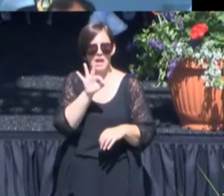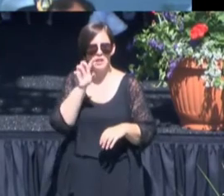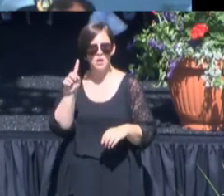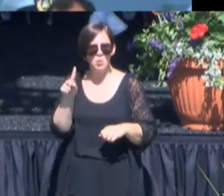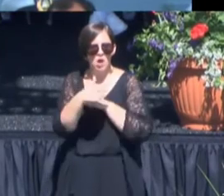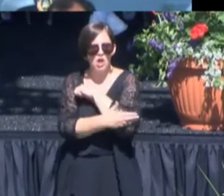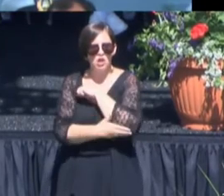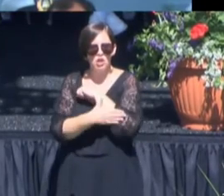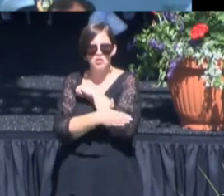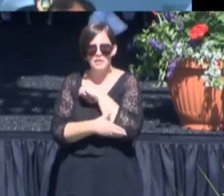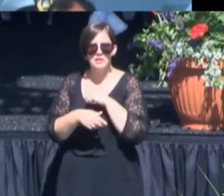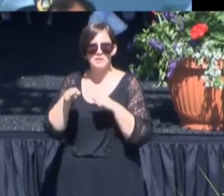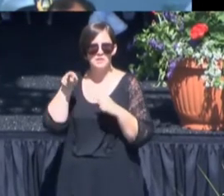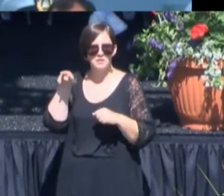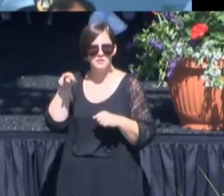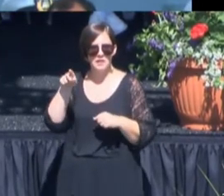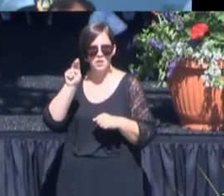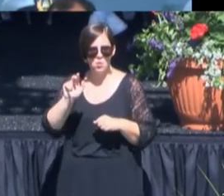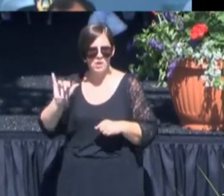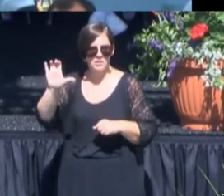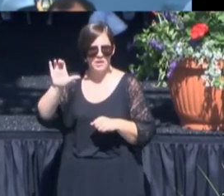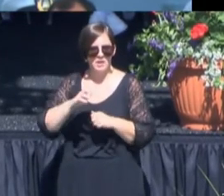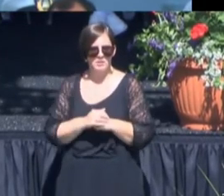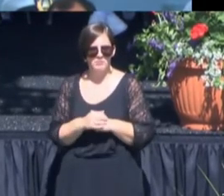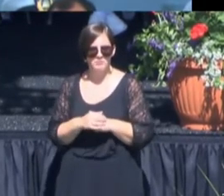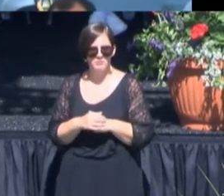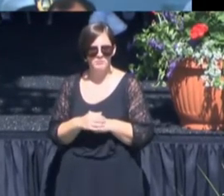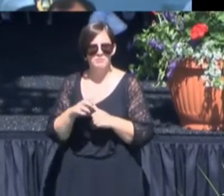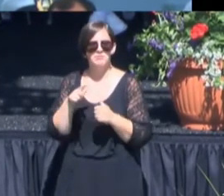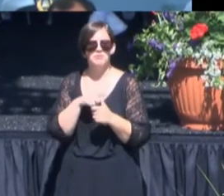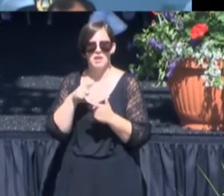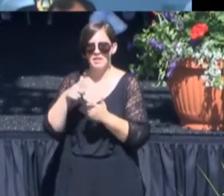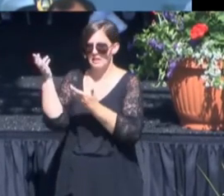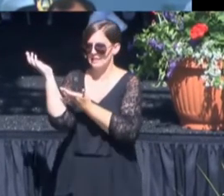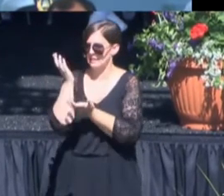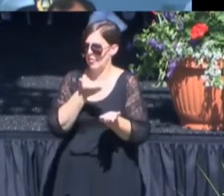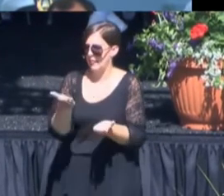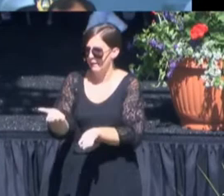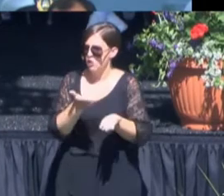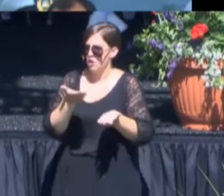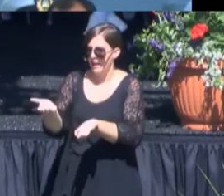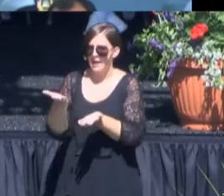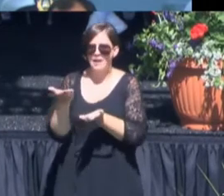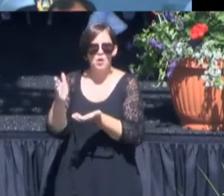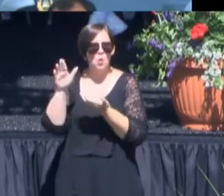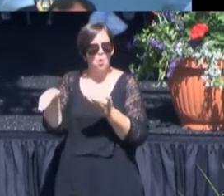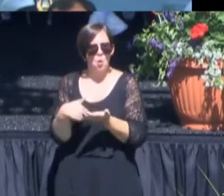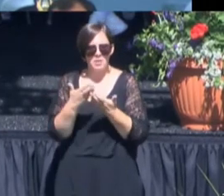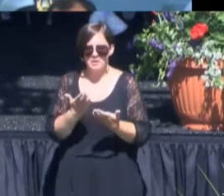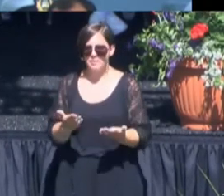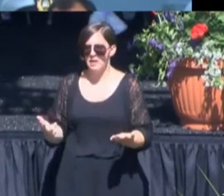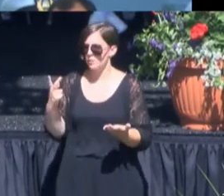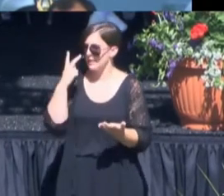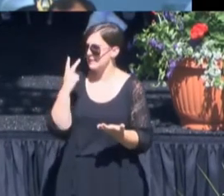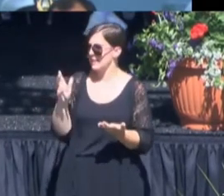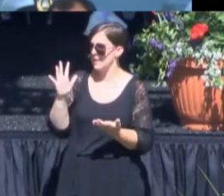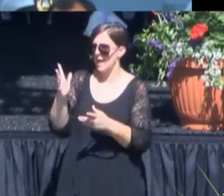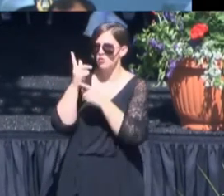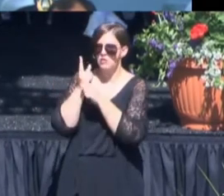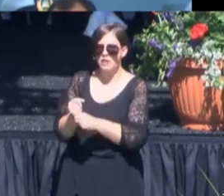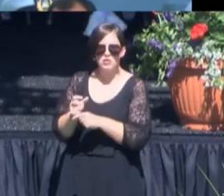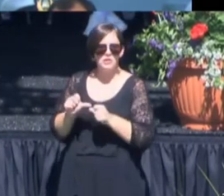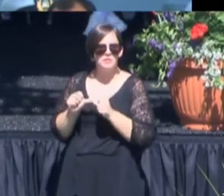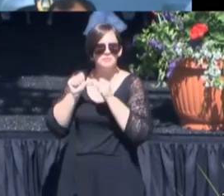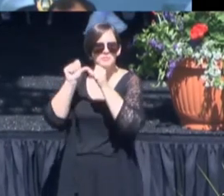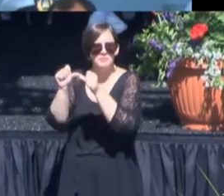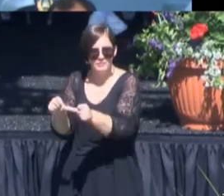York City that day, and then delivering essential personnel supplies. We can see the tradition carries on in those of